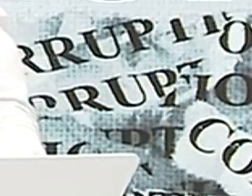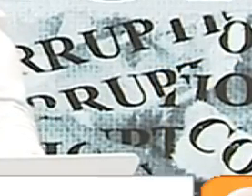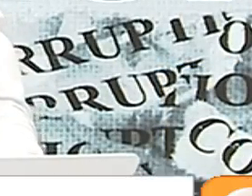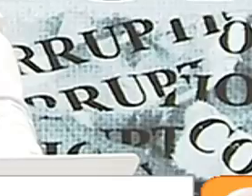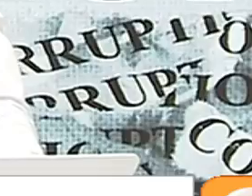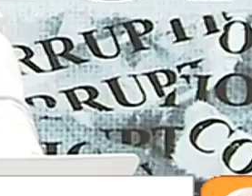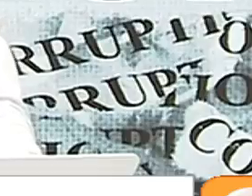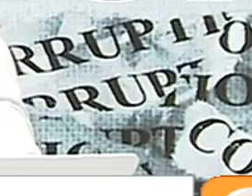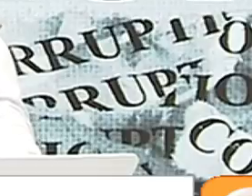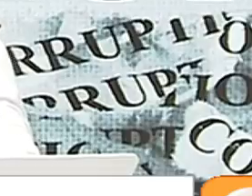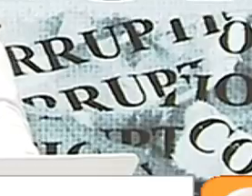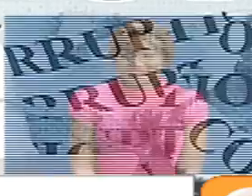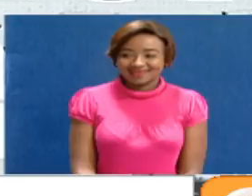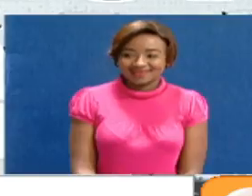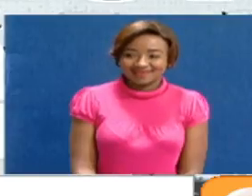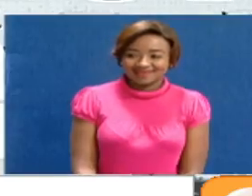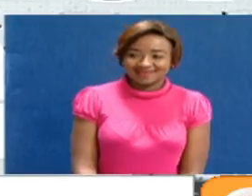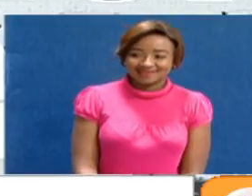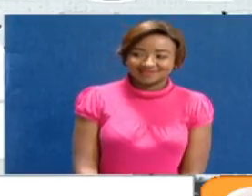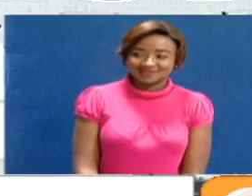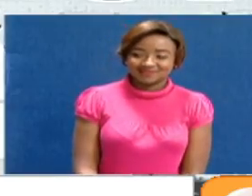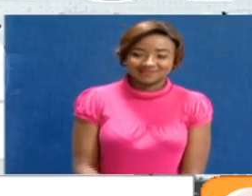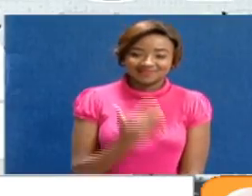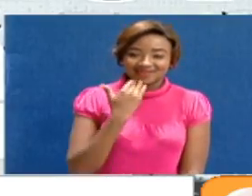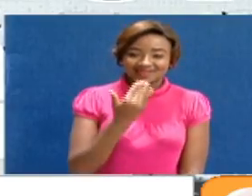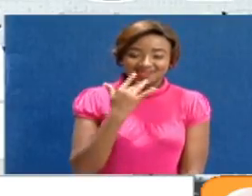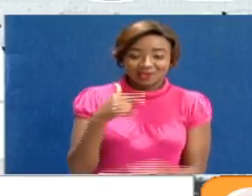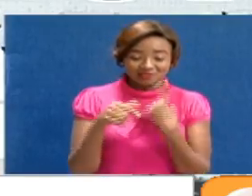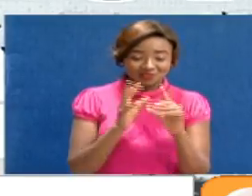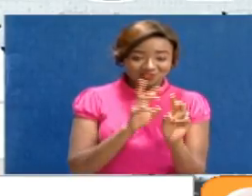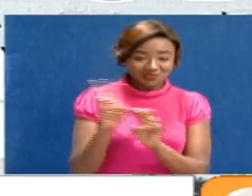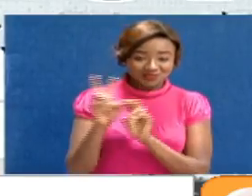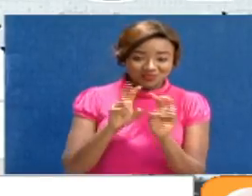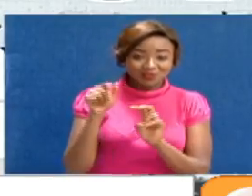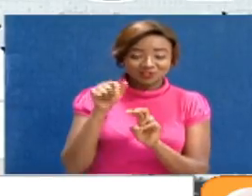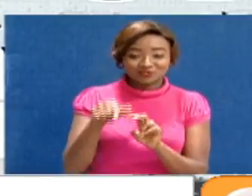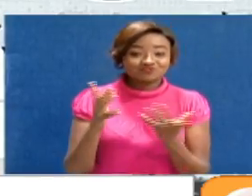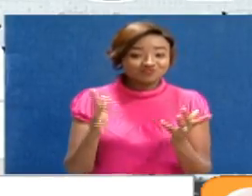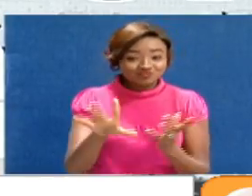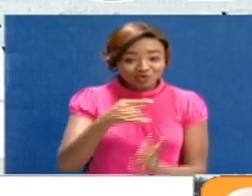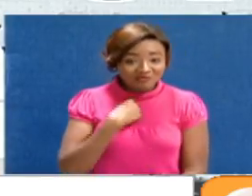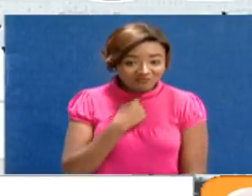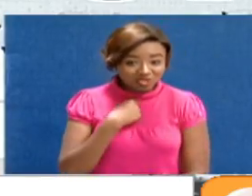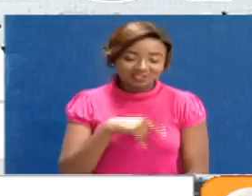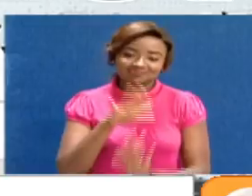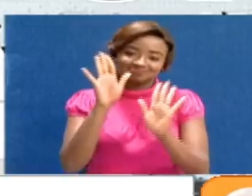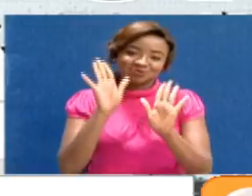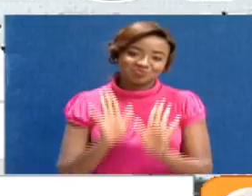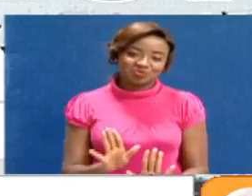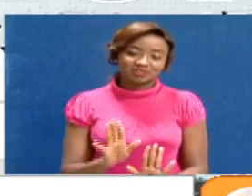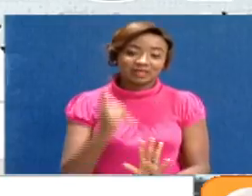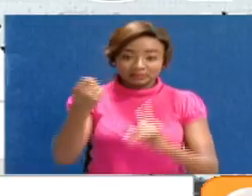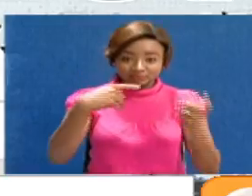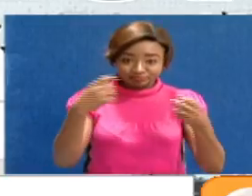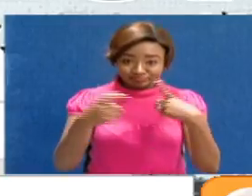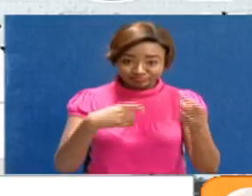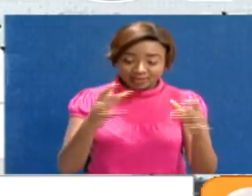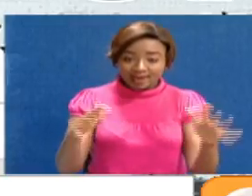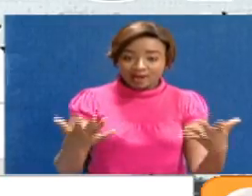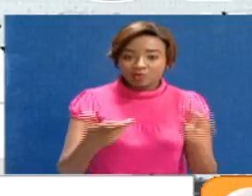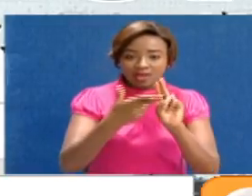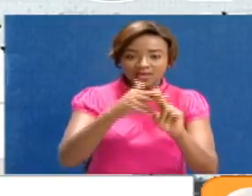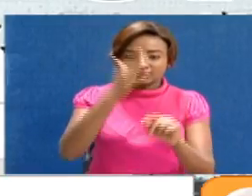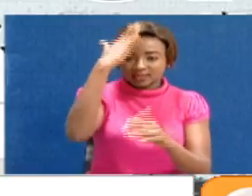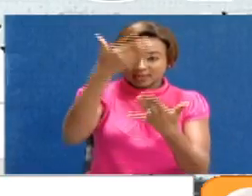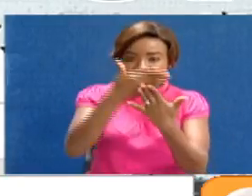All right, thank you so much for staying with the Monday Report Town Hall session. This is your show where your voice comes first. Use the hashtag Monday Report at Trevor Mbija at